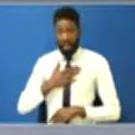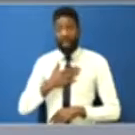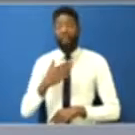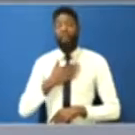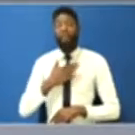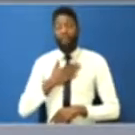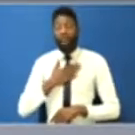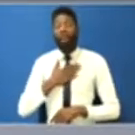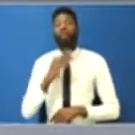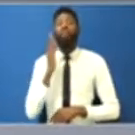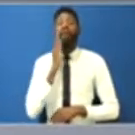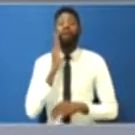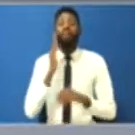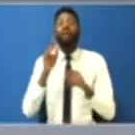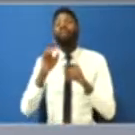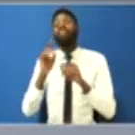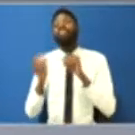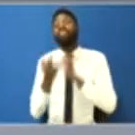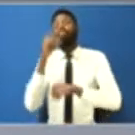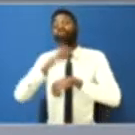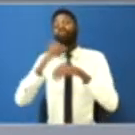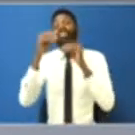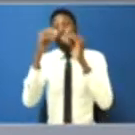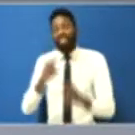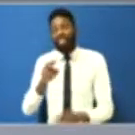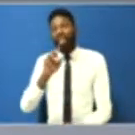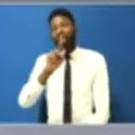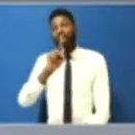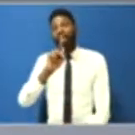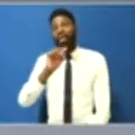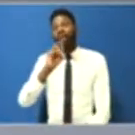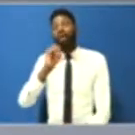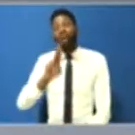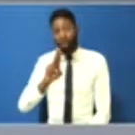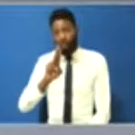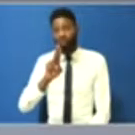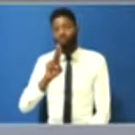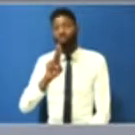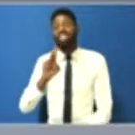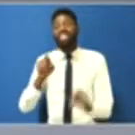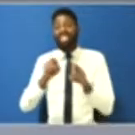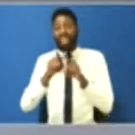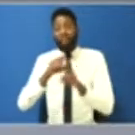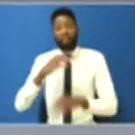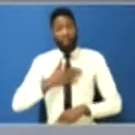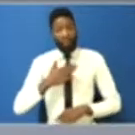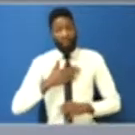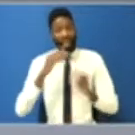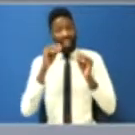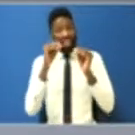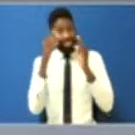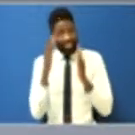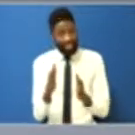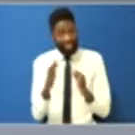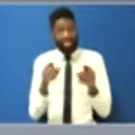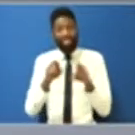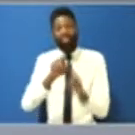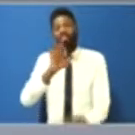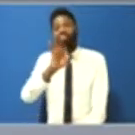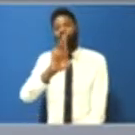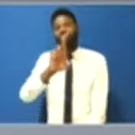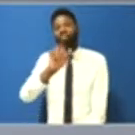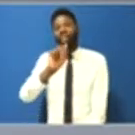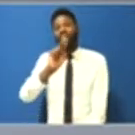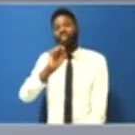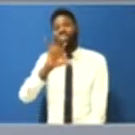kamau and my dad mr kamau who has an accountant my teacher francis bogongare